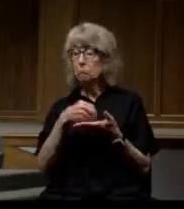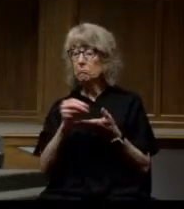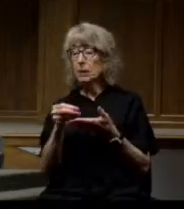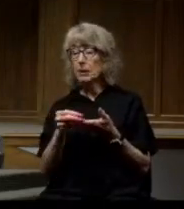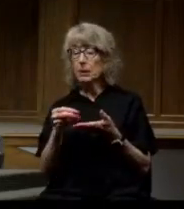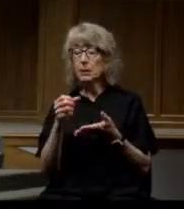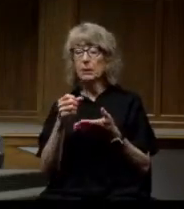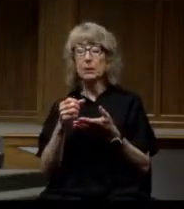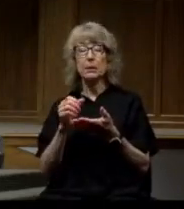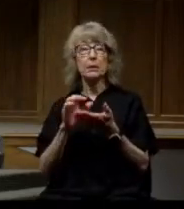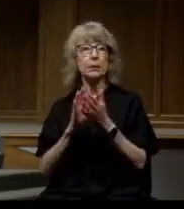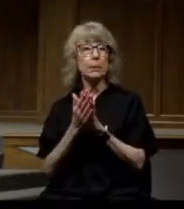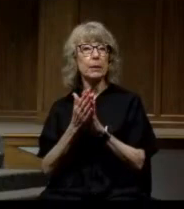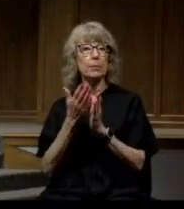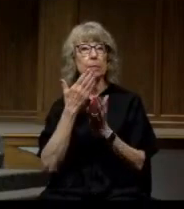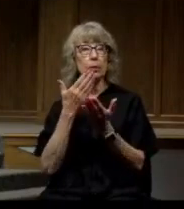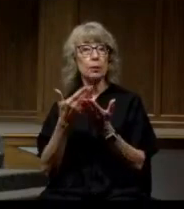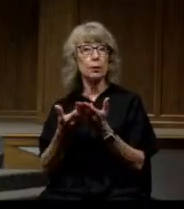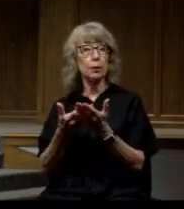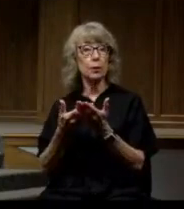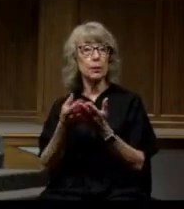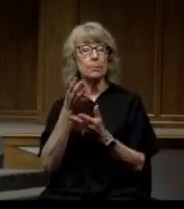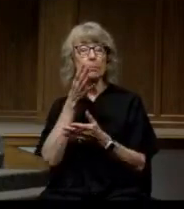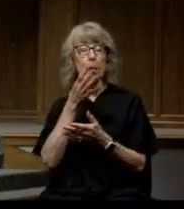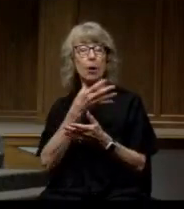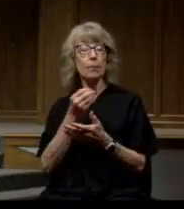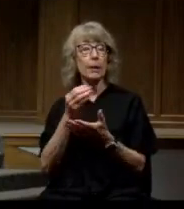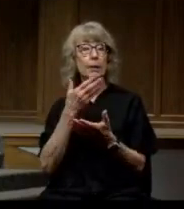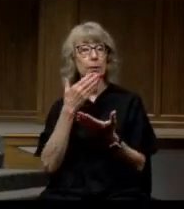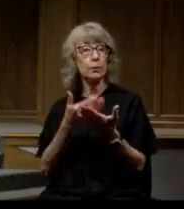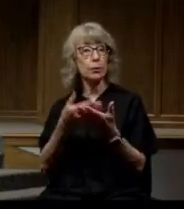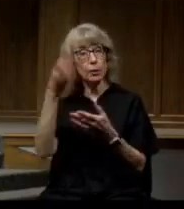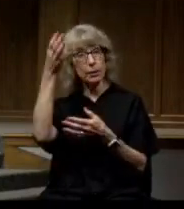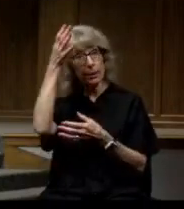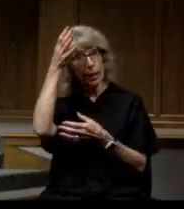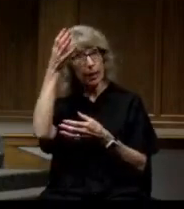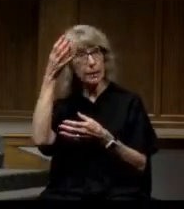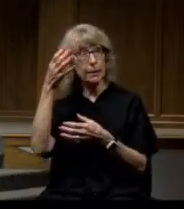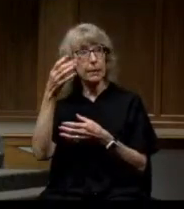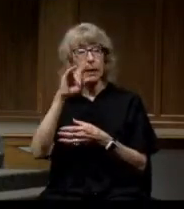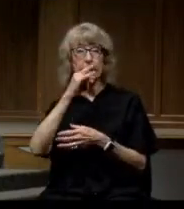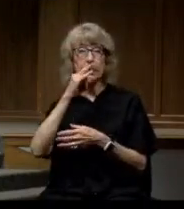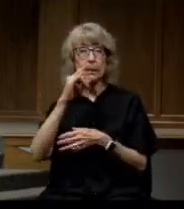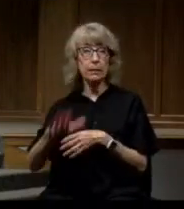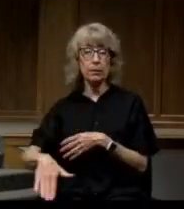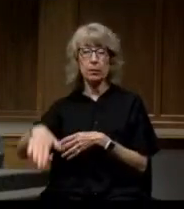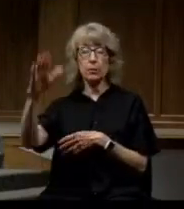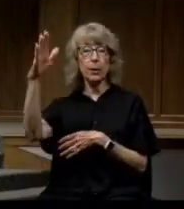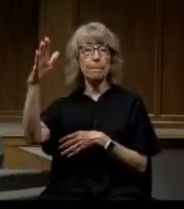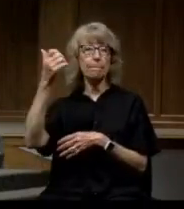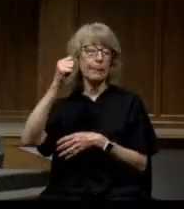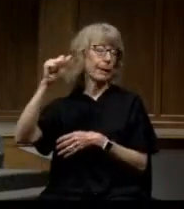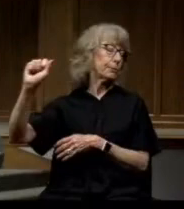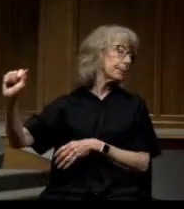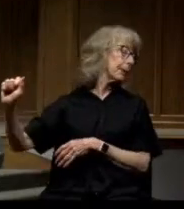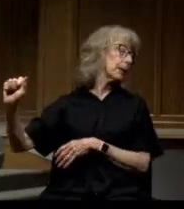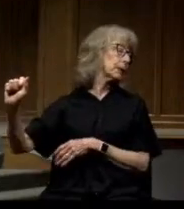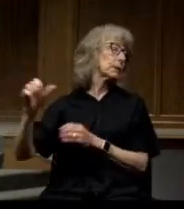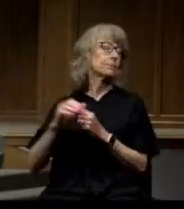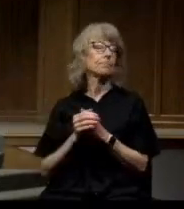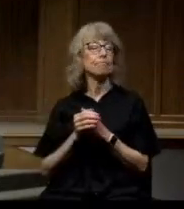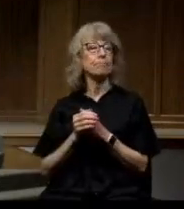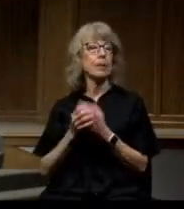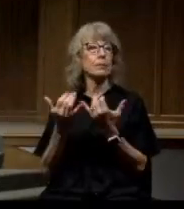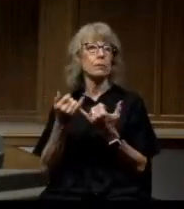find your kids have grown up and they have rebelled against the very values that you believe deeply in your heart. So